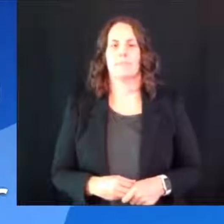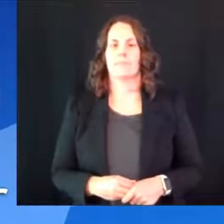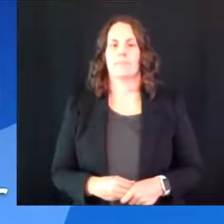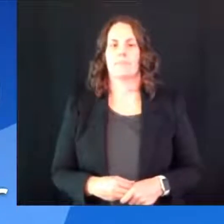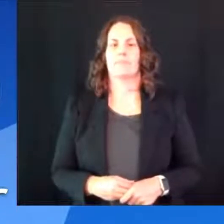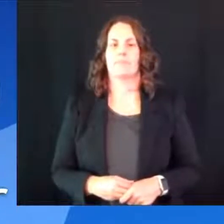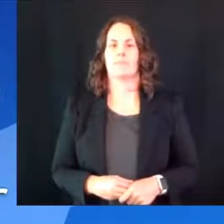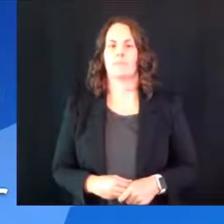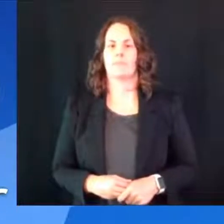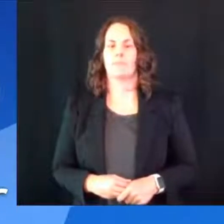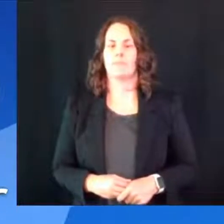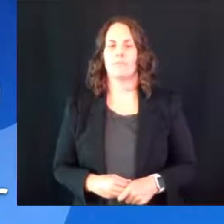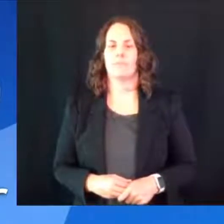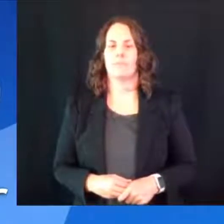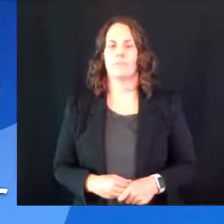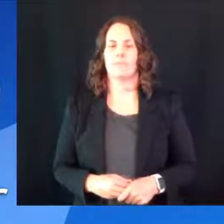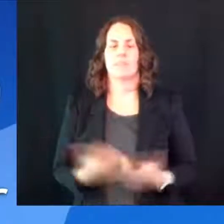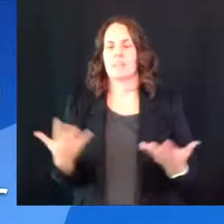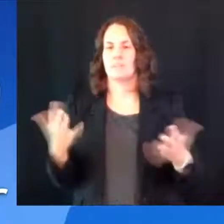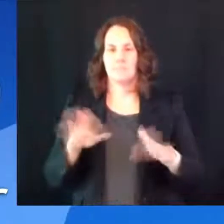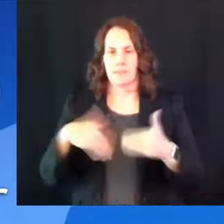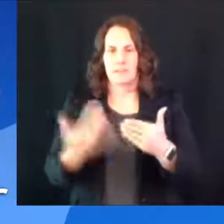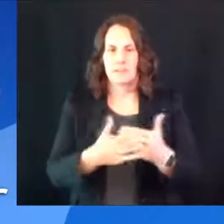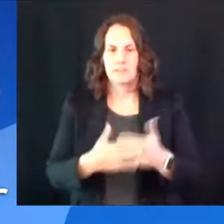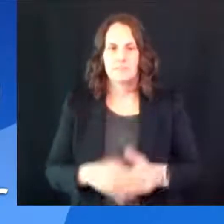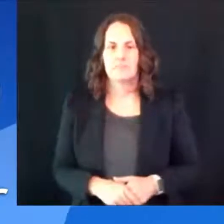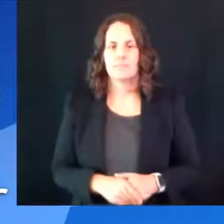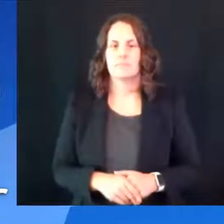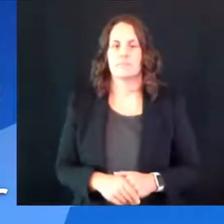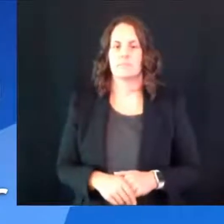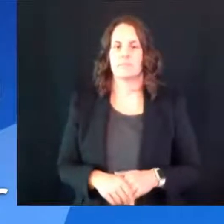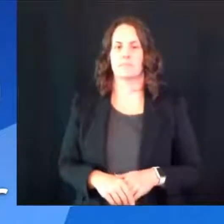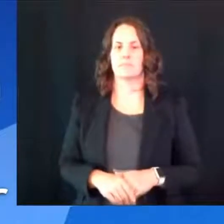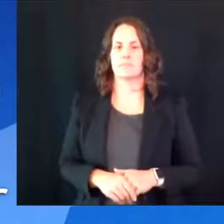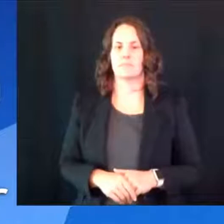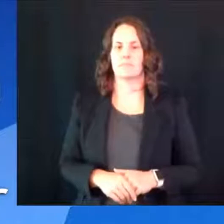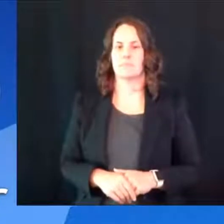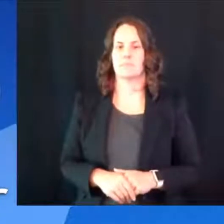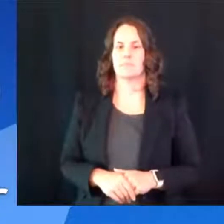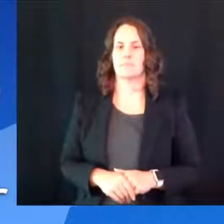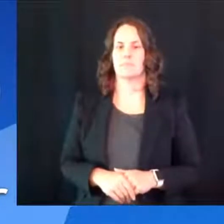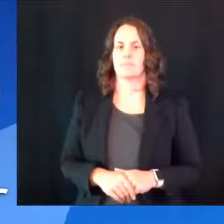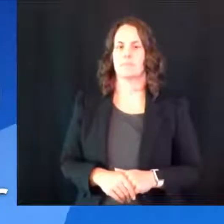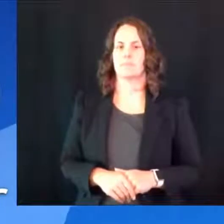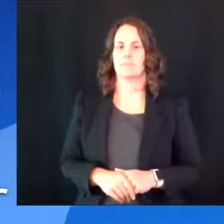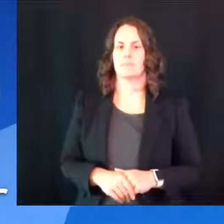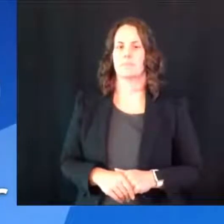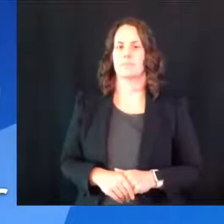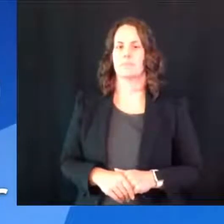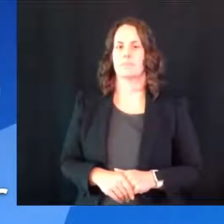Angelina Salazar at WUWM in Milwaukee. Angelina?